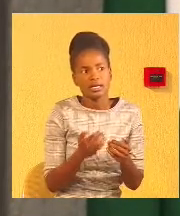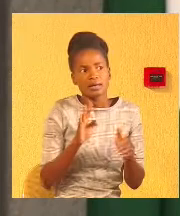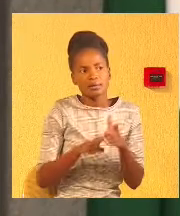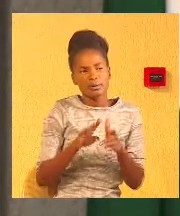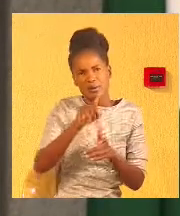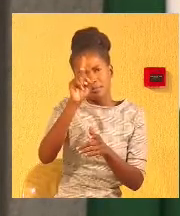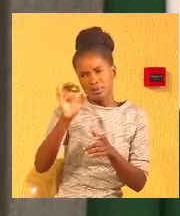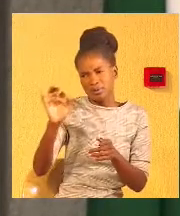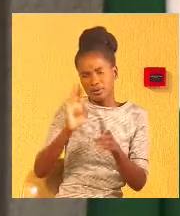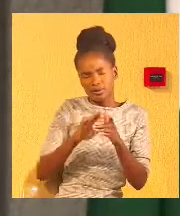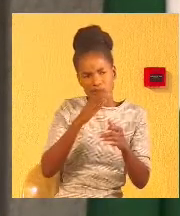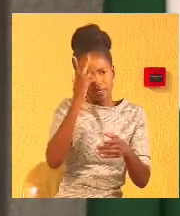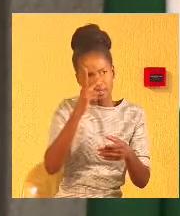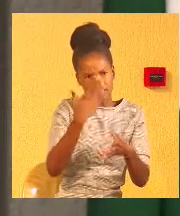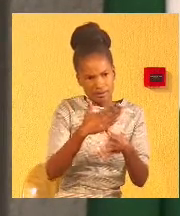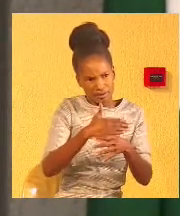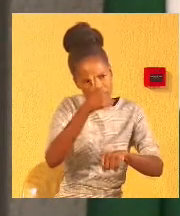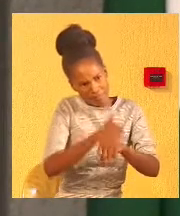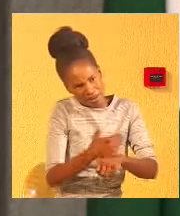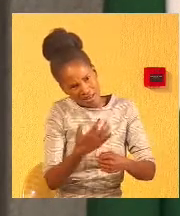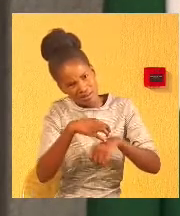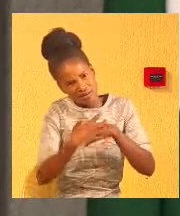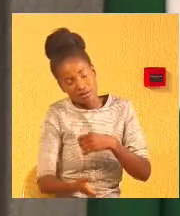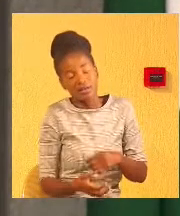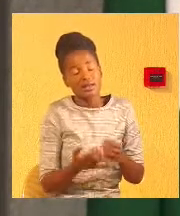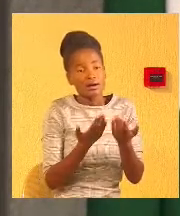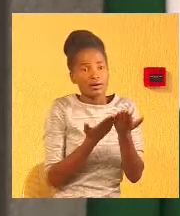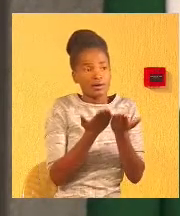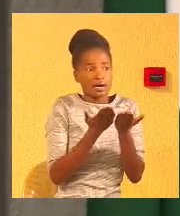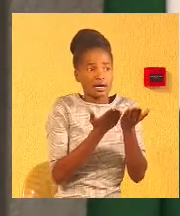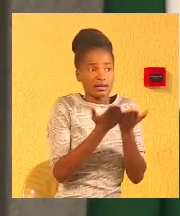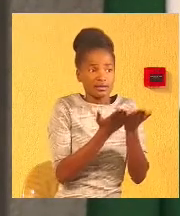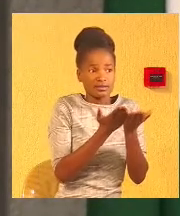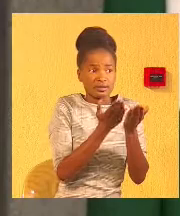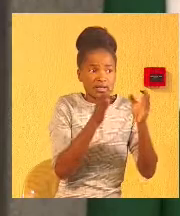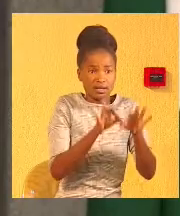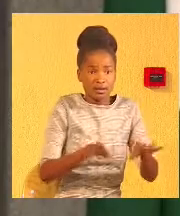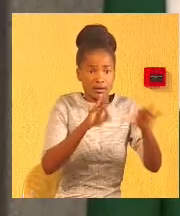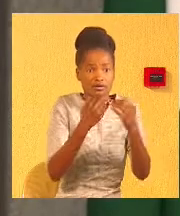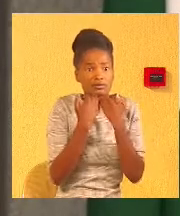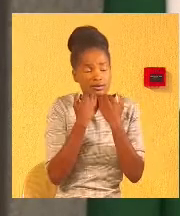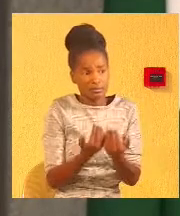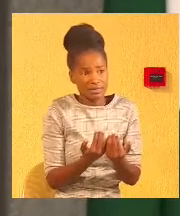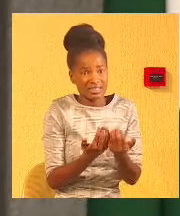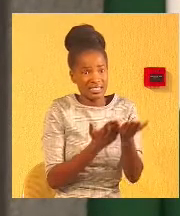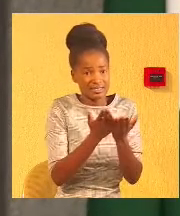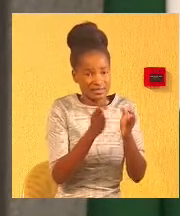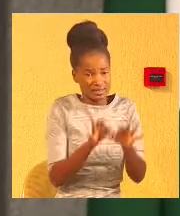ask, due to the fact that agriculture is an essential service and a critical essential service, which